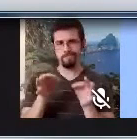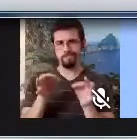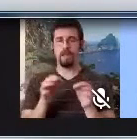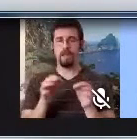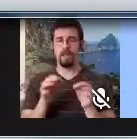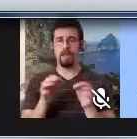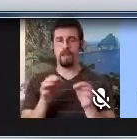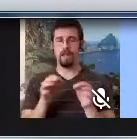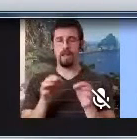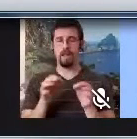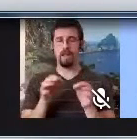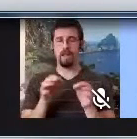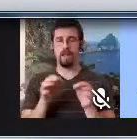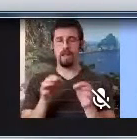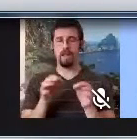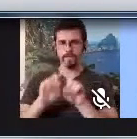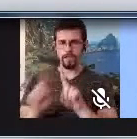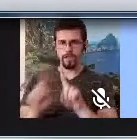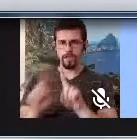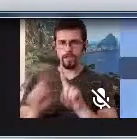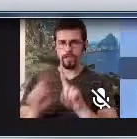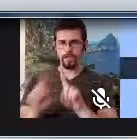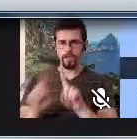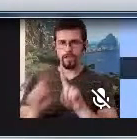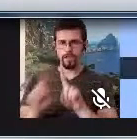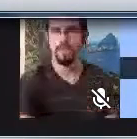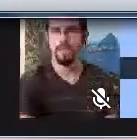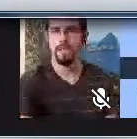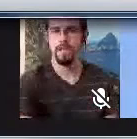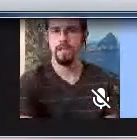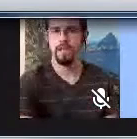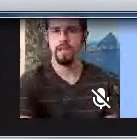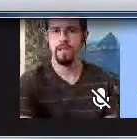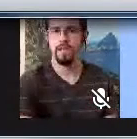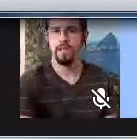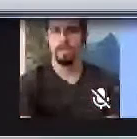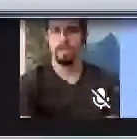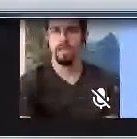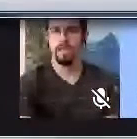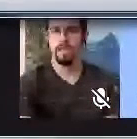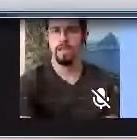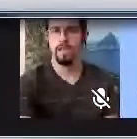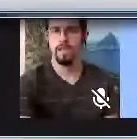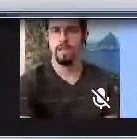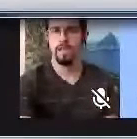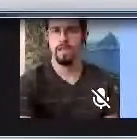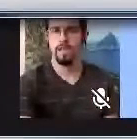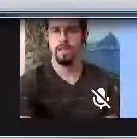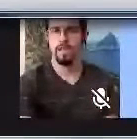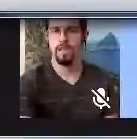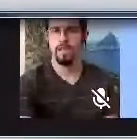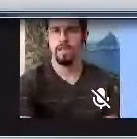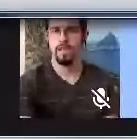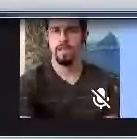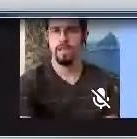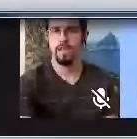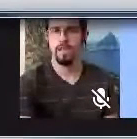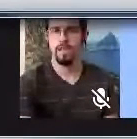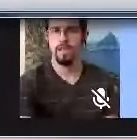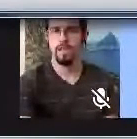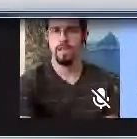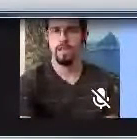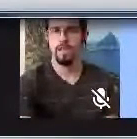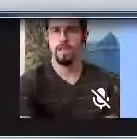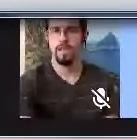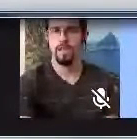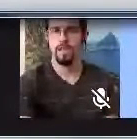You could also very clearly see how it could be used to augment standard notation, such as what Pollux used, but in a more constrained